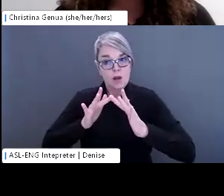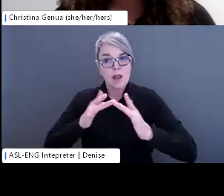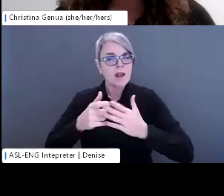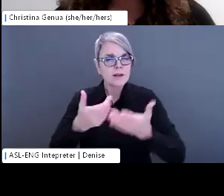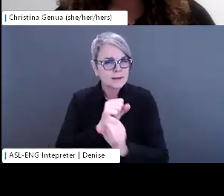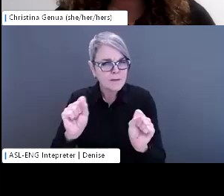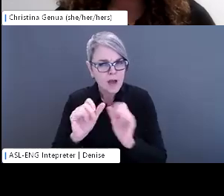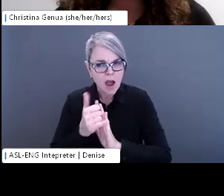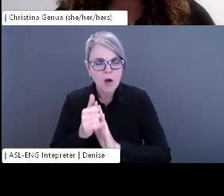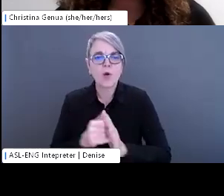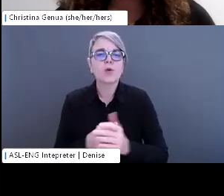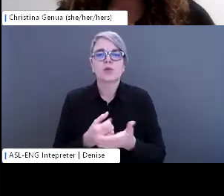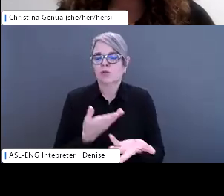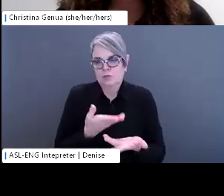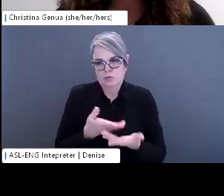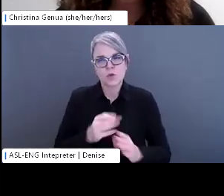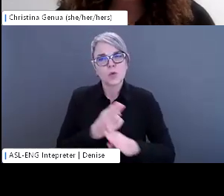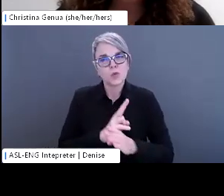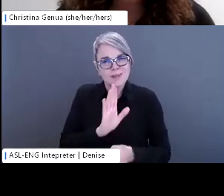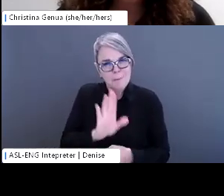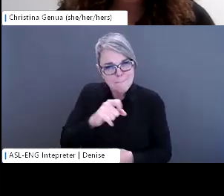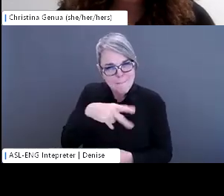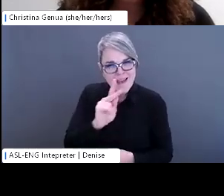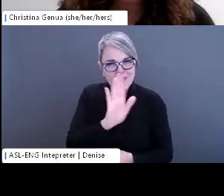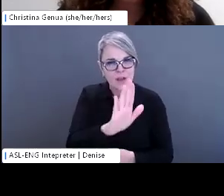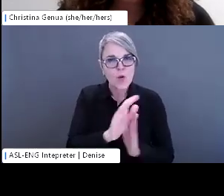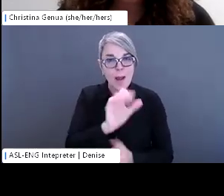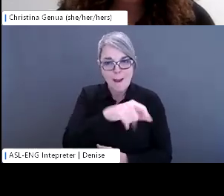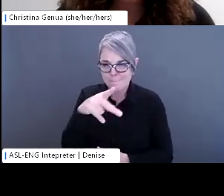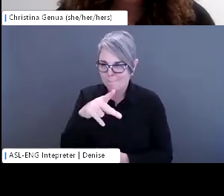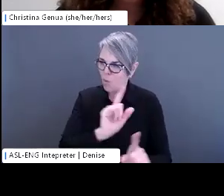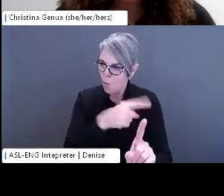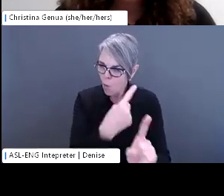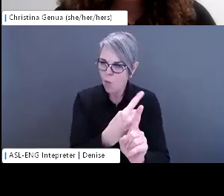banking, and don't tell anyone your password, your username or password.